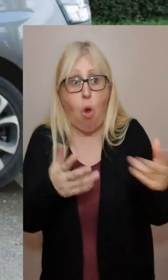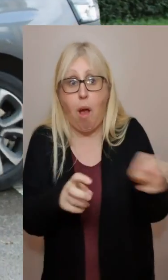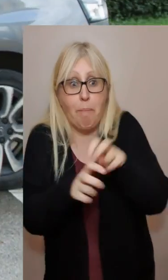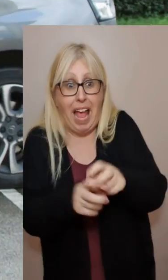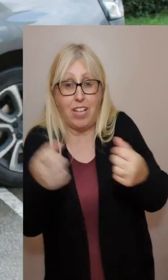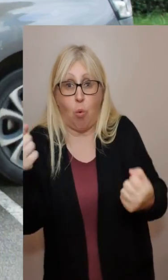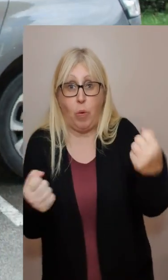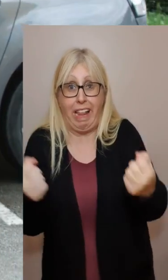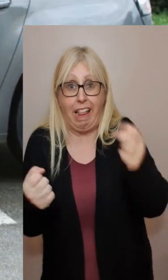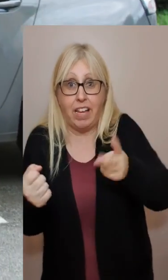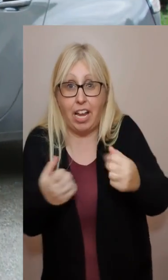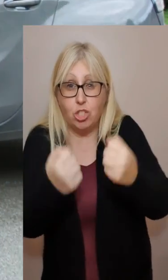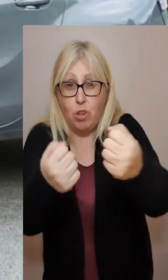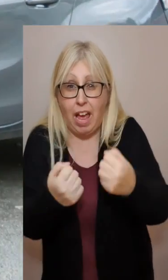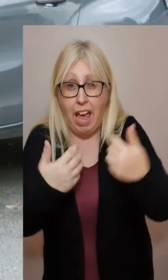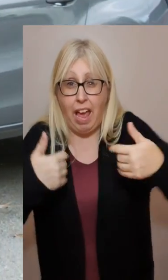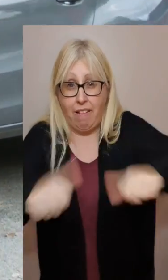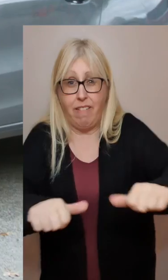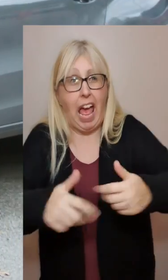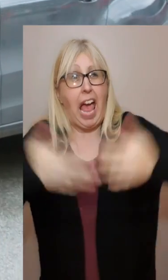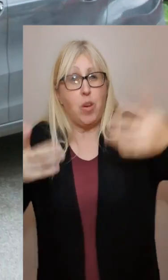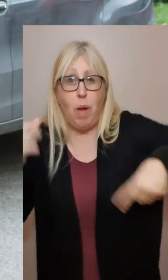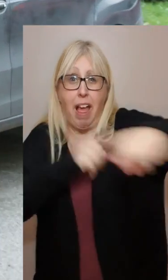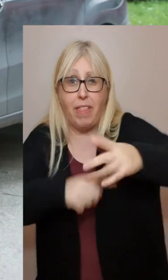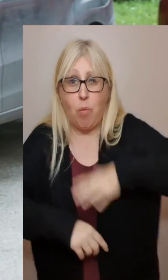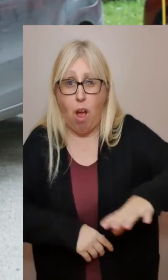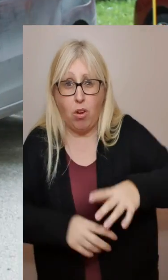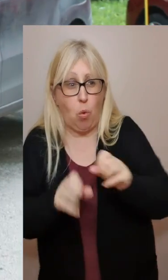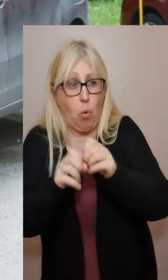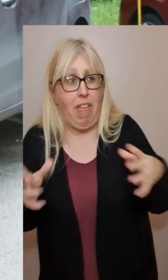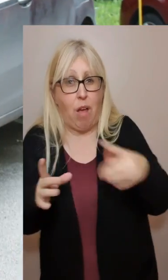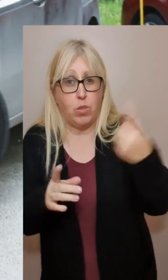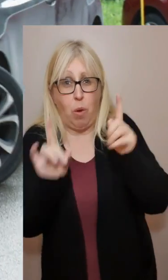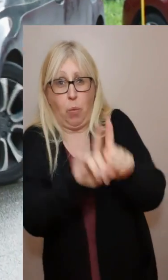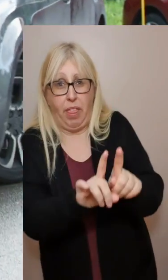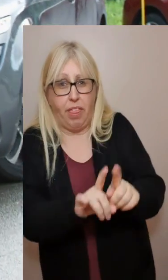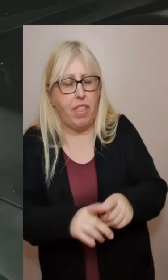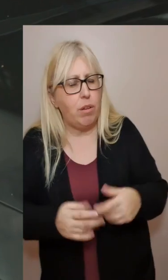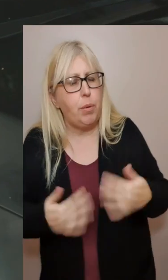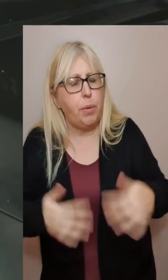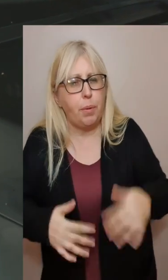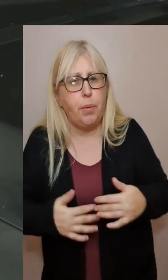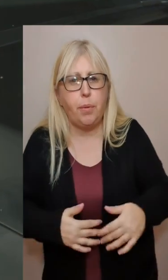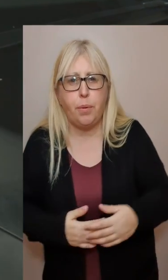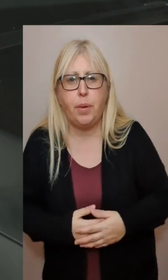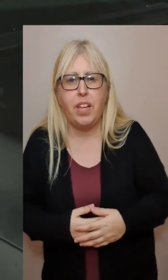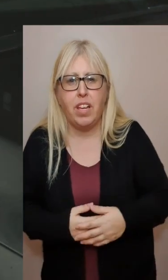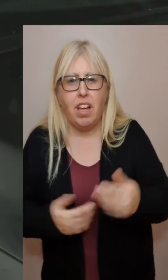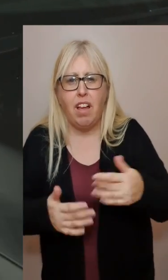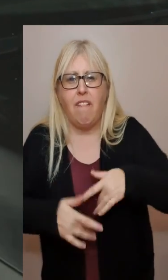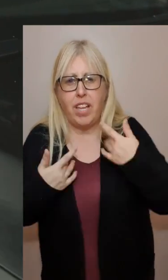again and drive anywhere they want really without somebody being with them. It's really, really sort of